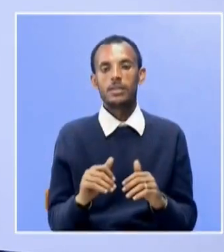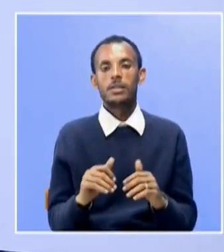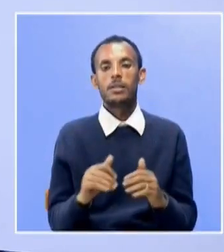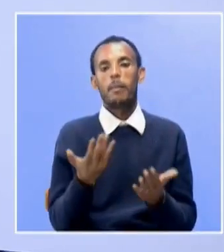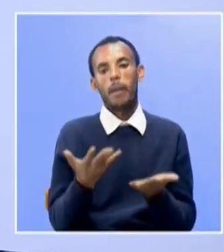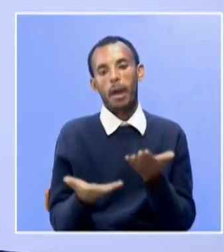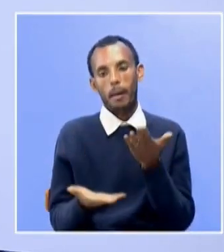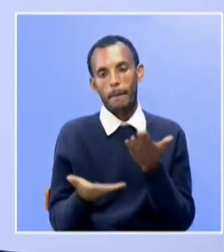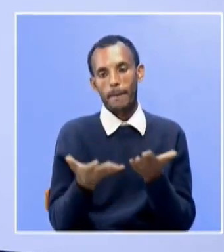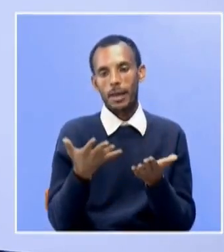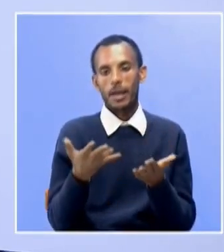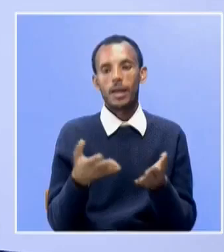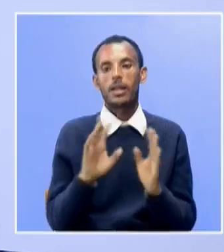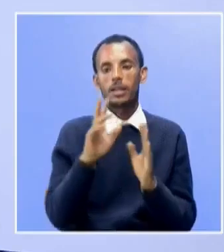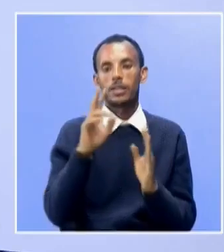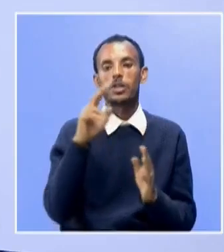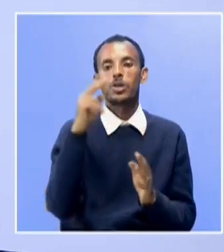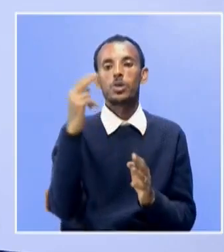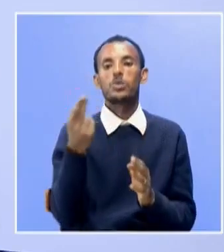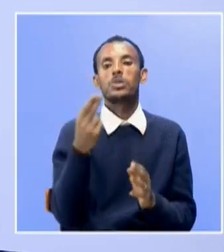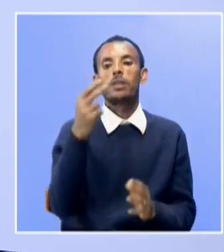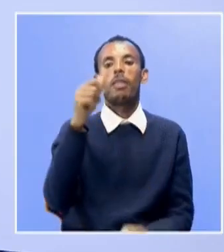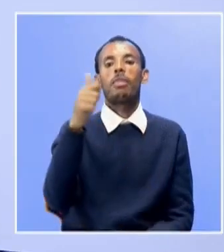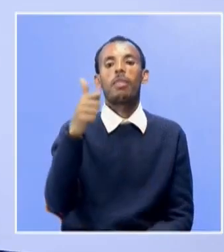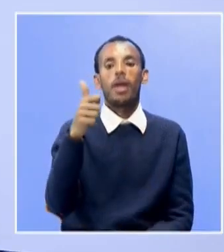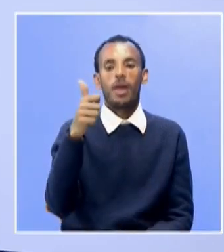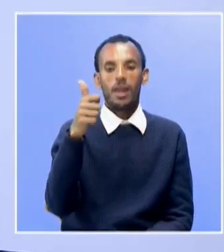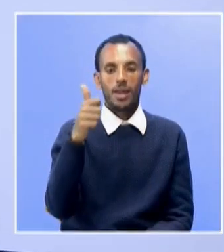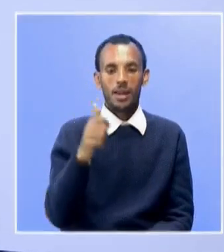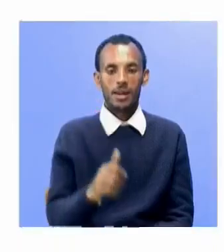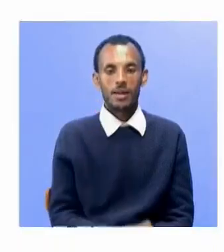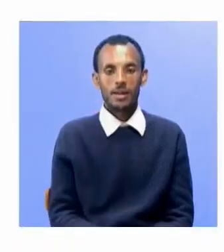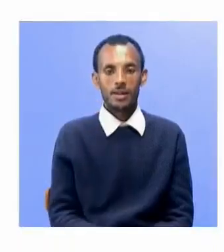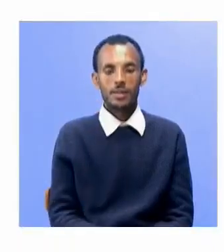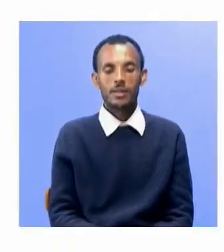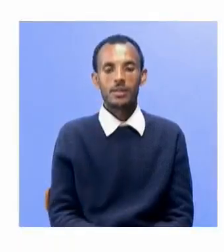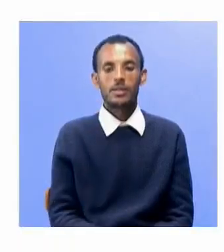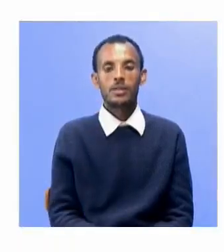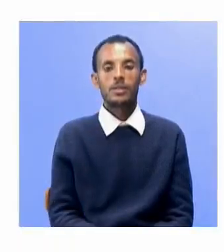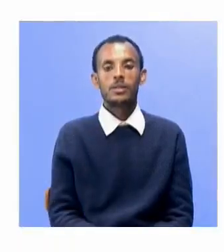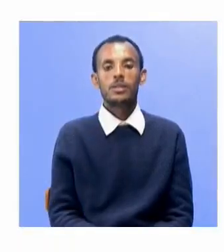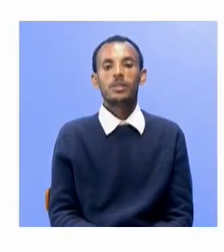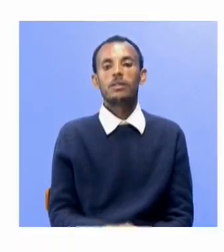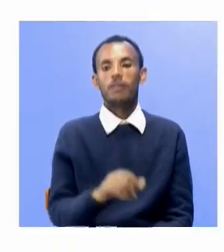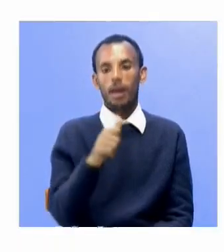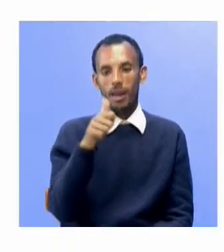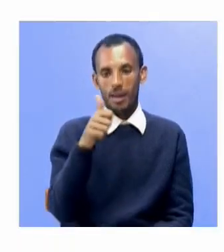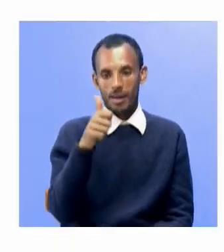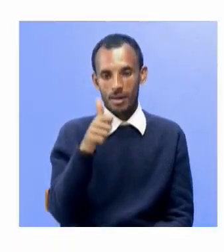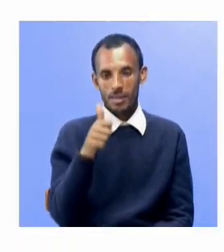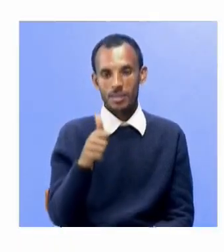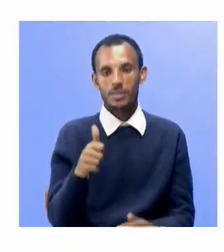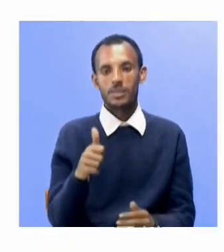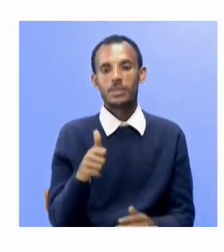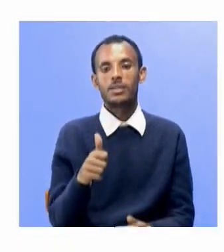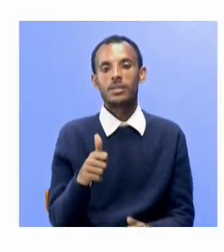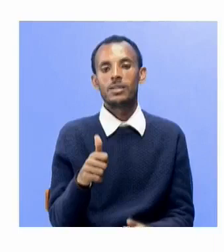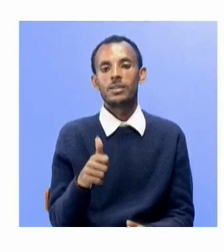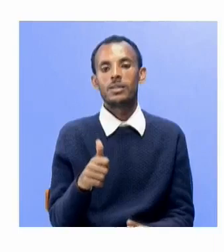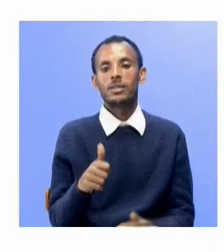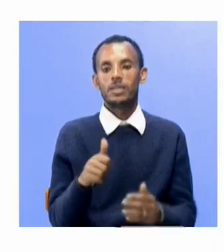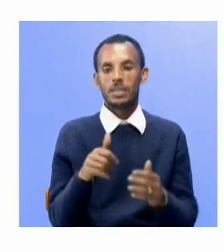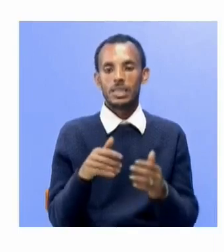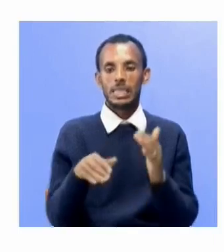maybe let's use scale of 10. Let's use scale of 10. If you use this to be 10, so this